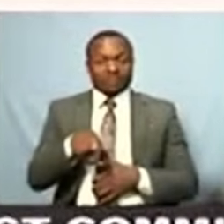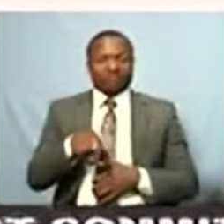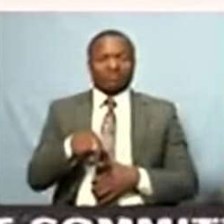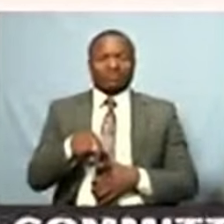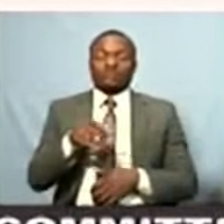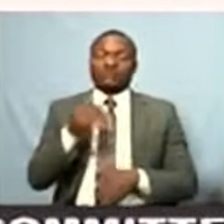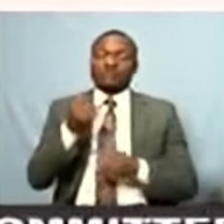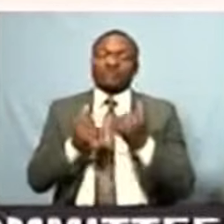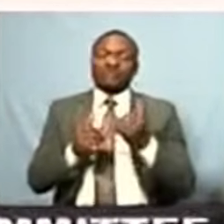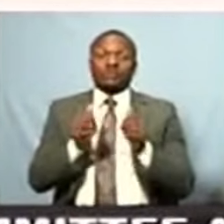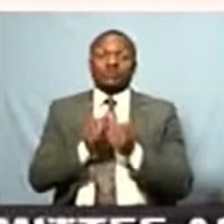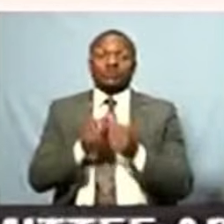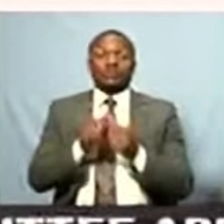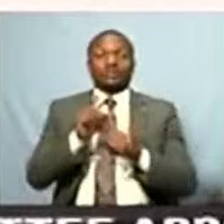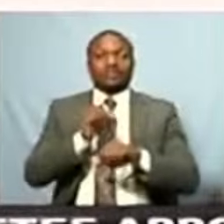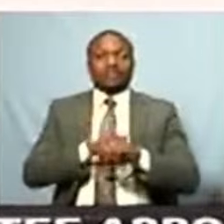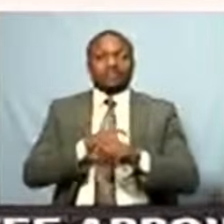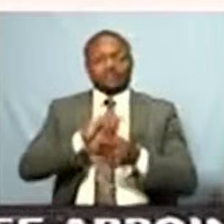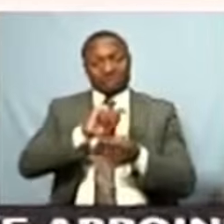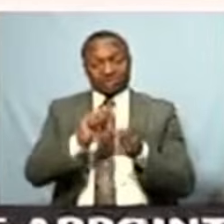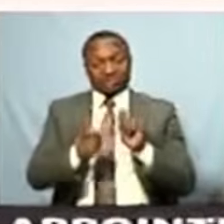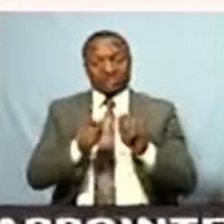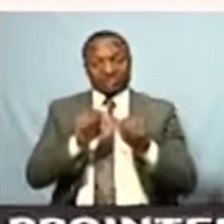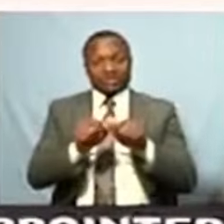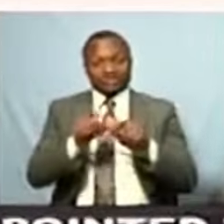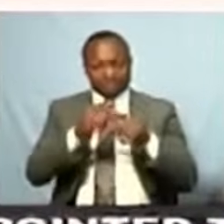because changes will still arise.